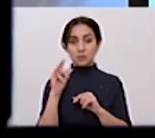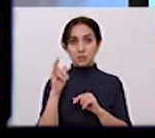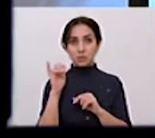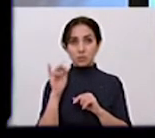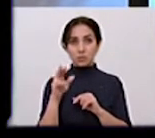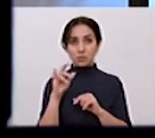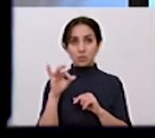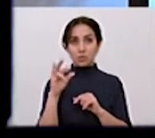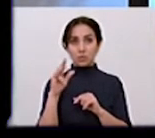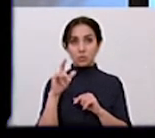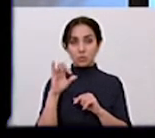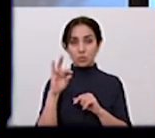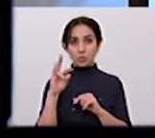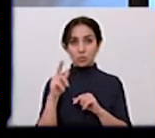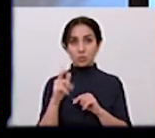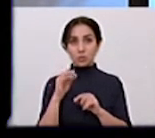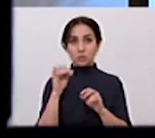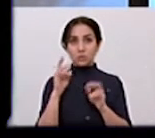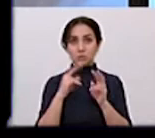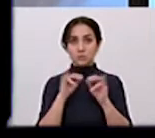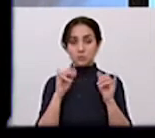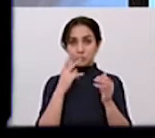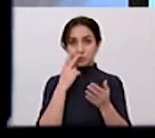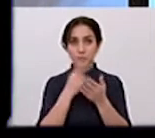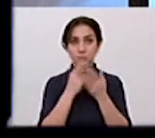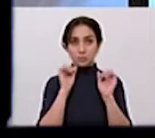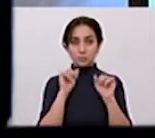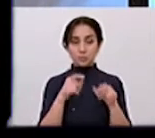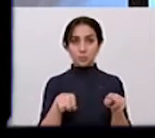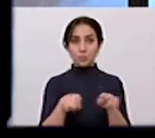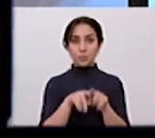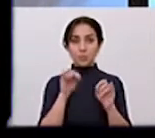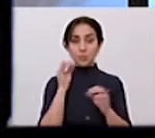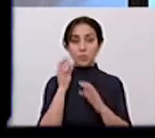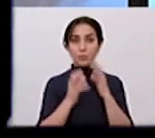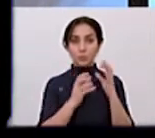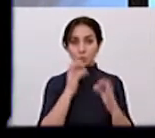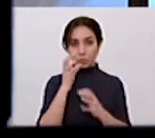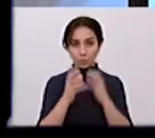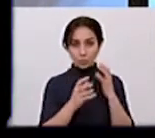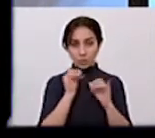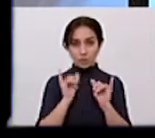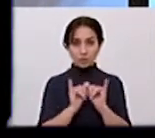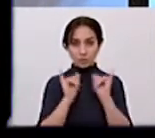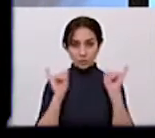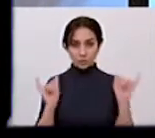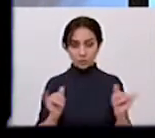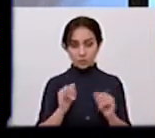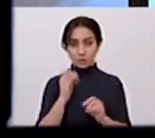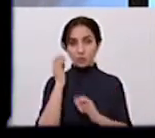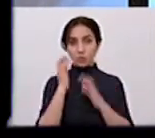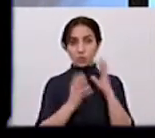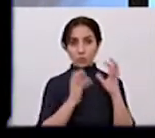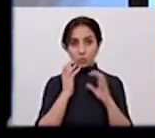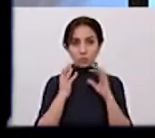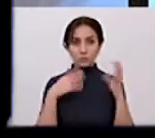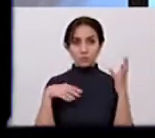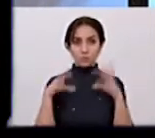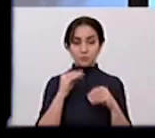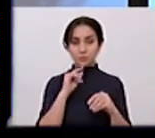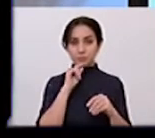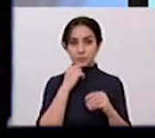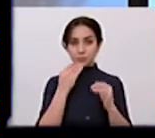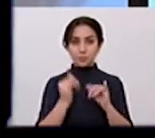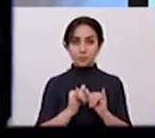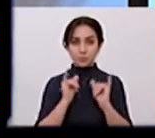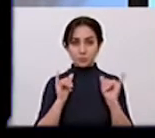yuksak sur'atlarini ta'minlaganligini biz kuzatishimiz mumkin ekan. Demak butun dunyo rivojlanyapti. Butun dunyoda iqtisod